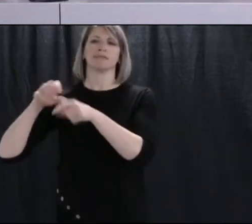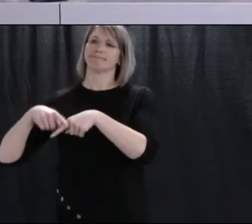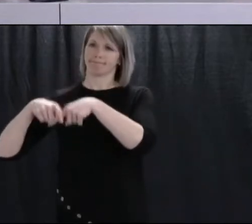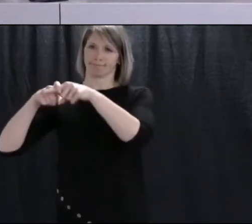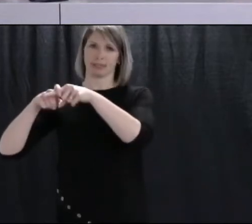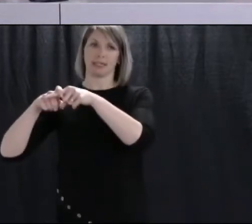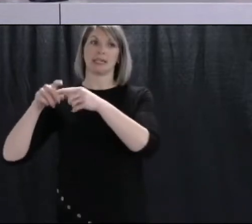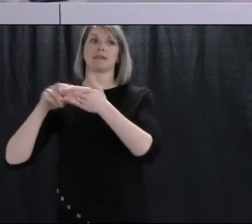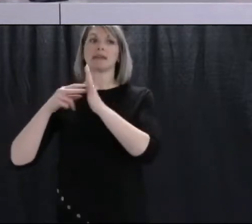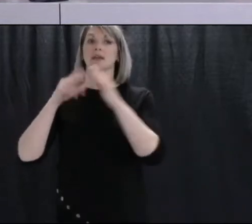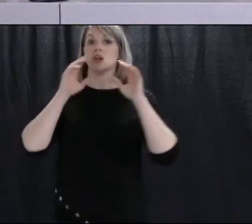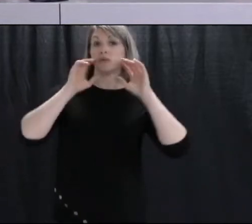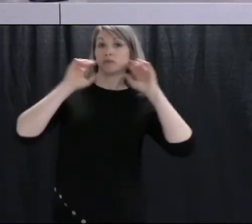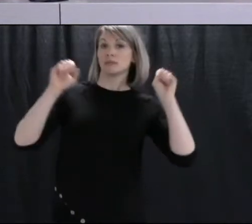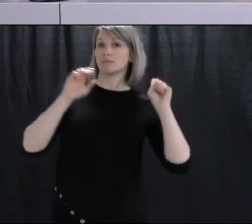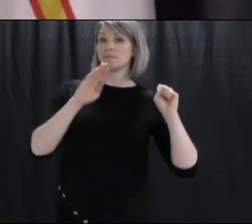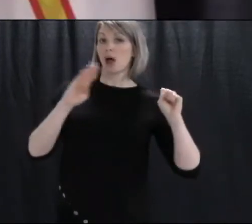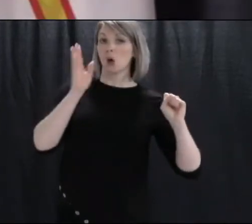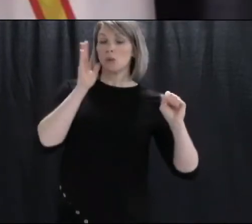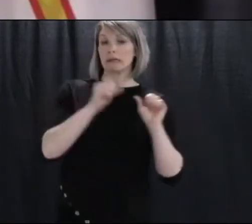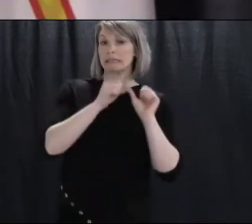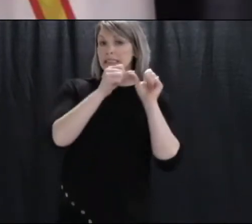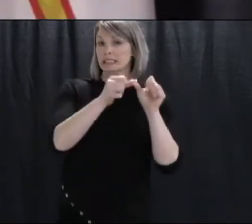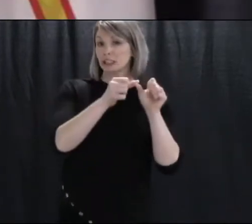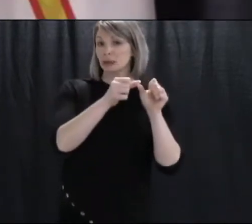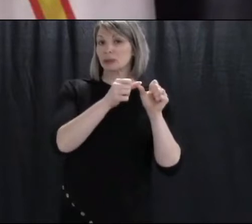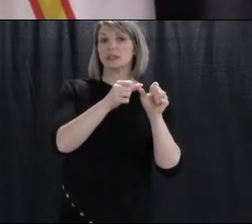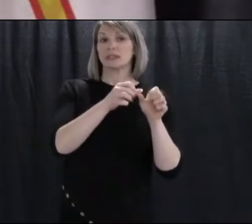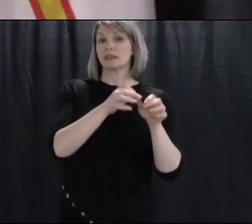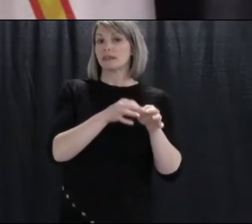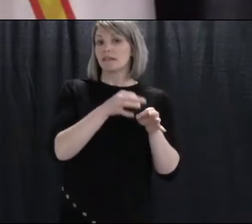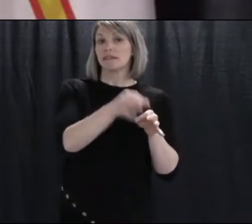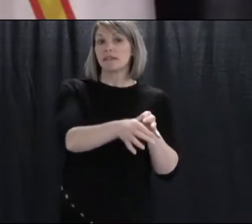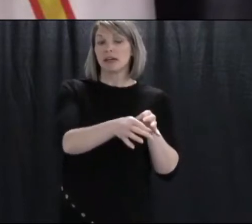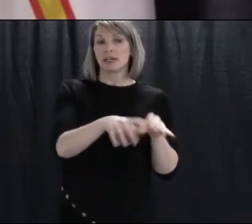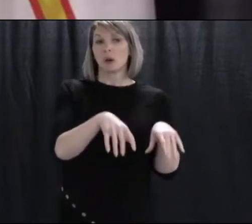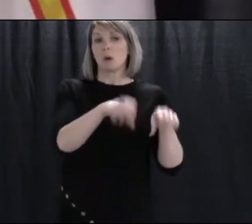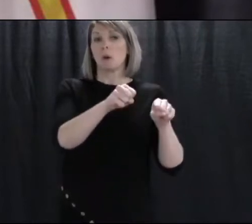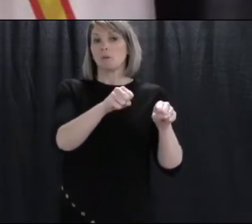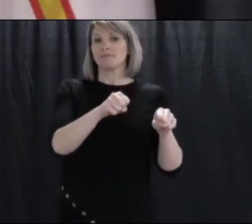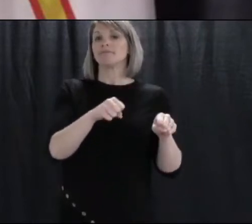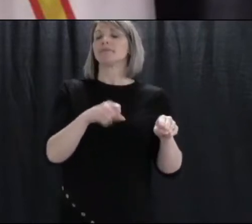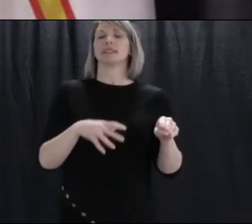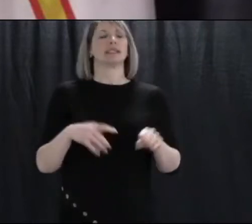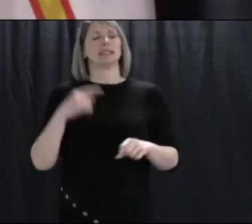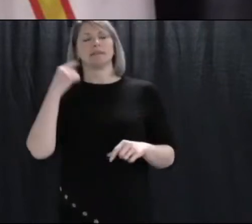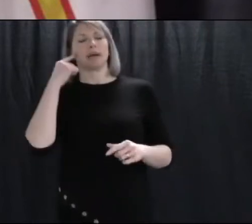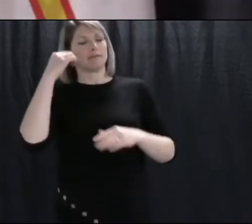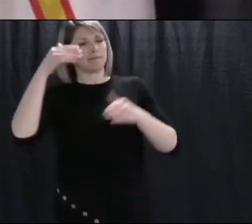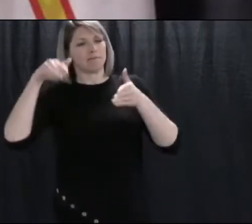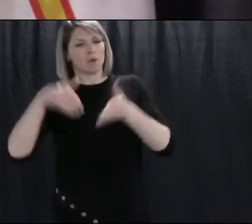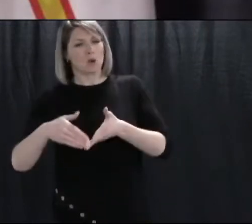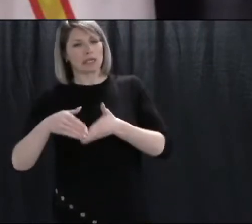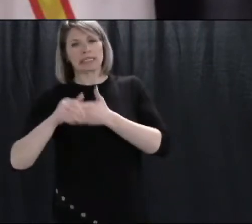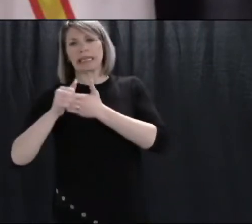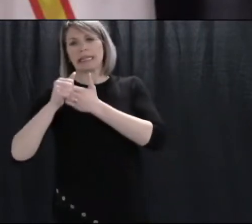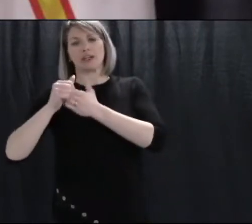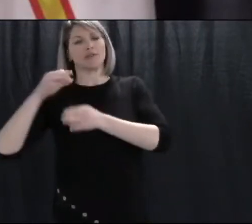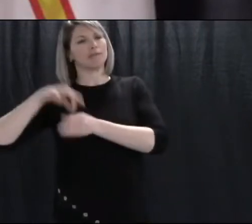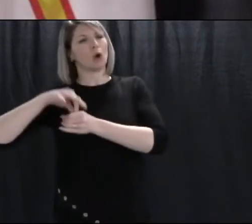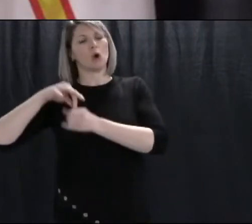longer to help the province through this time? I'm not thinking about the Liberal leadership, quite frankly, as I said last week, I'm not